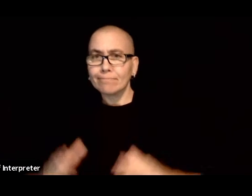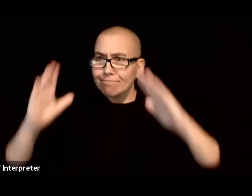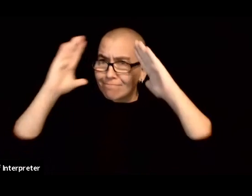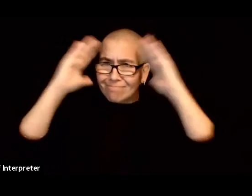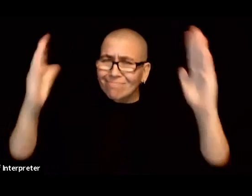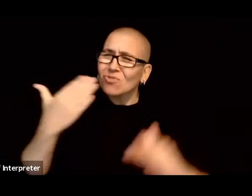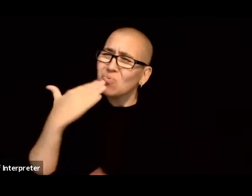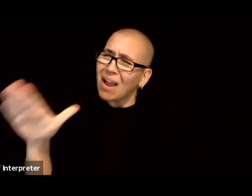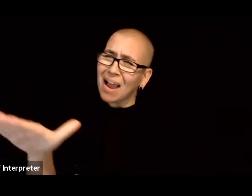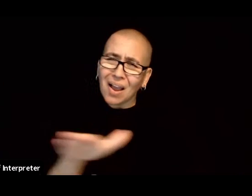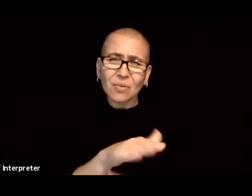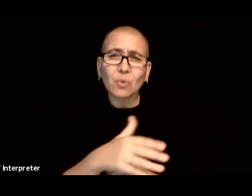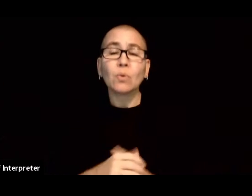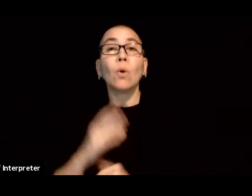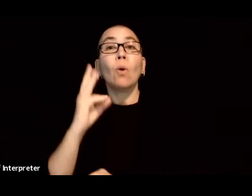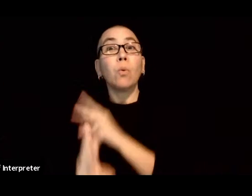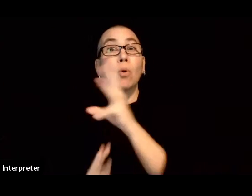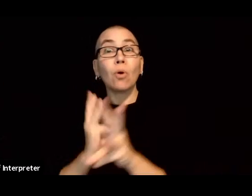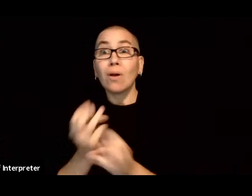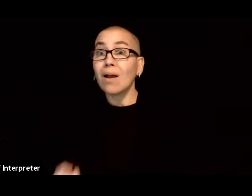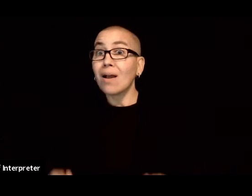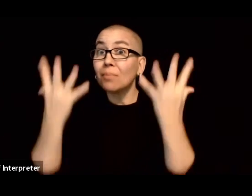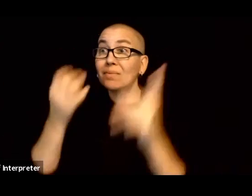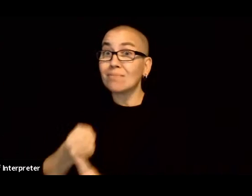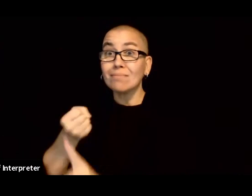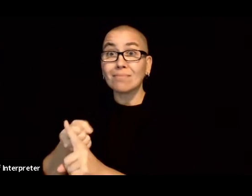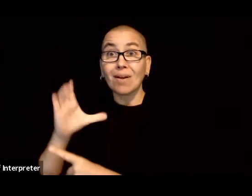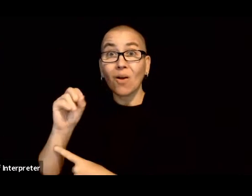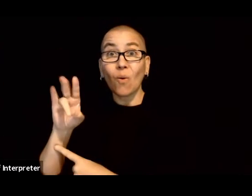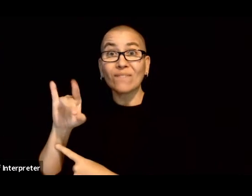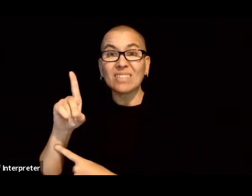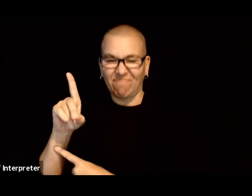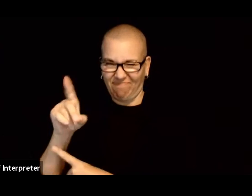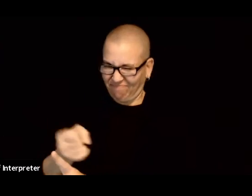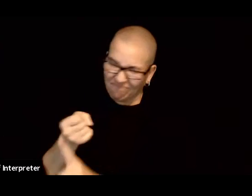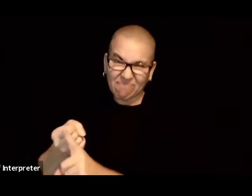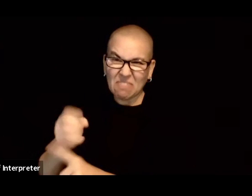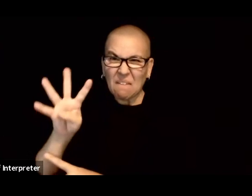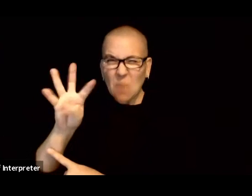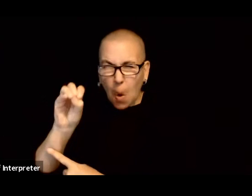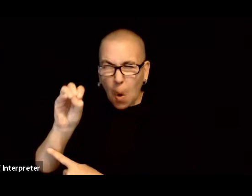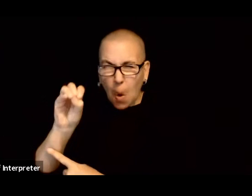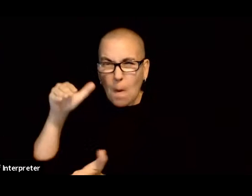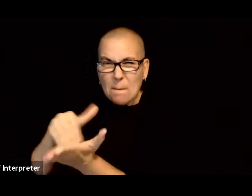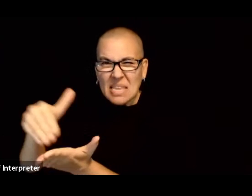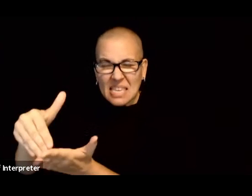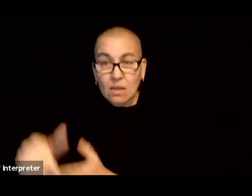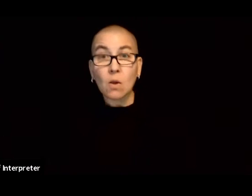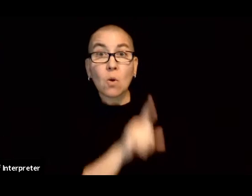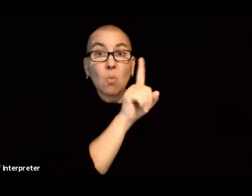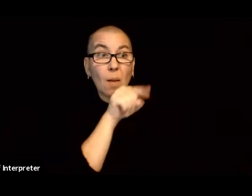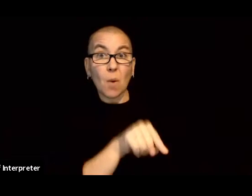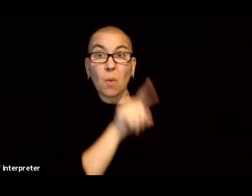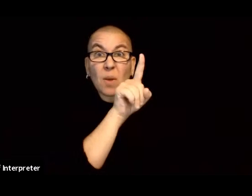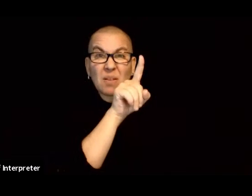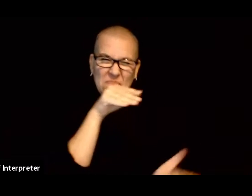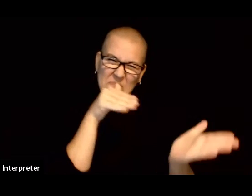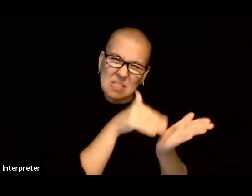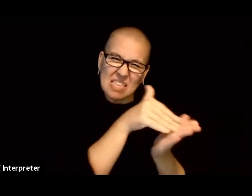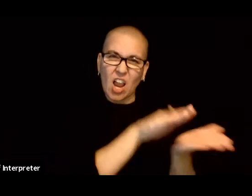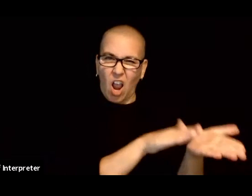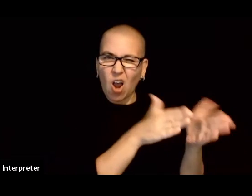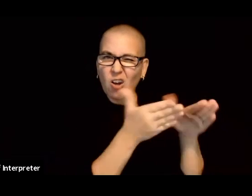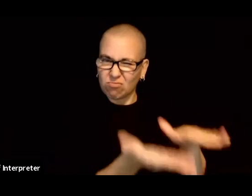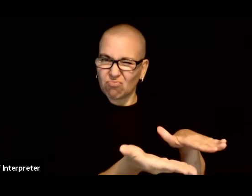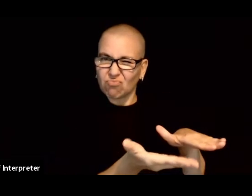40 million cases and over 1.1 million deaths. And in the United States, we are now over 8.1 million cases